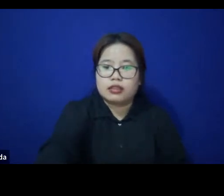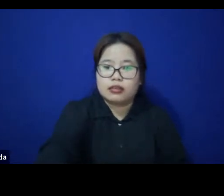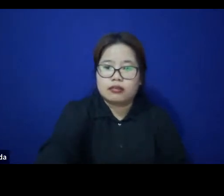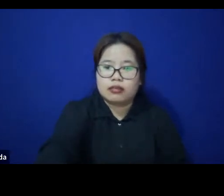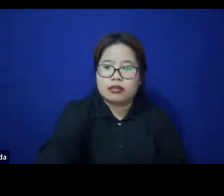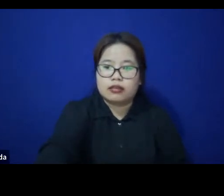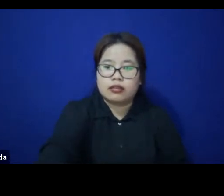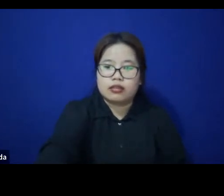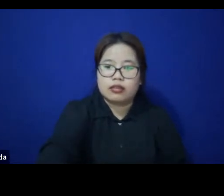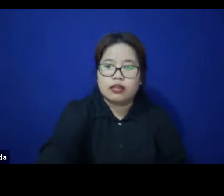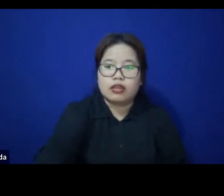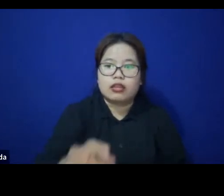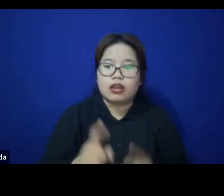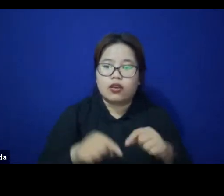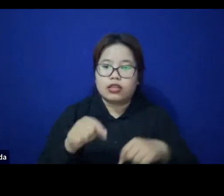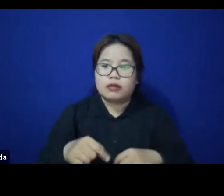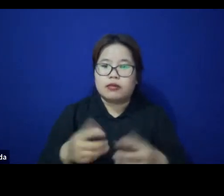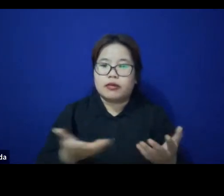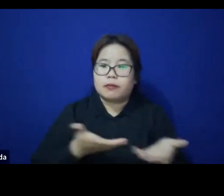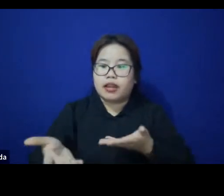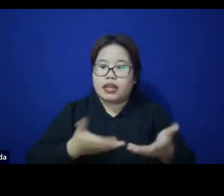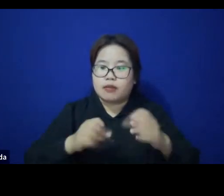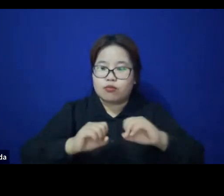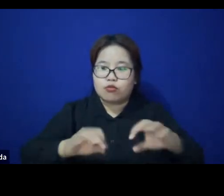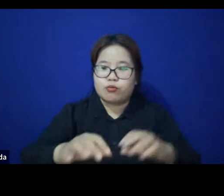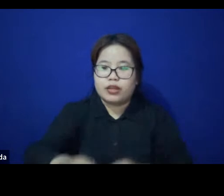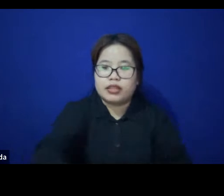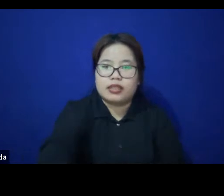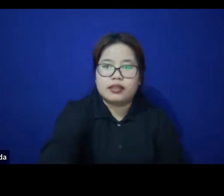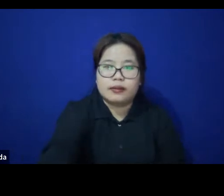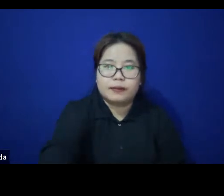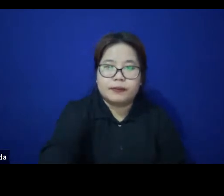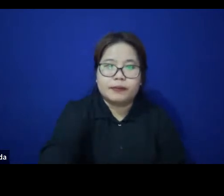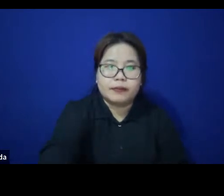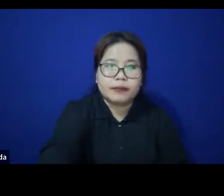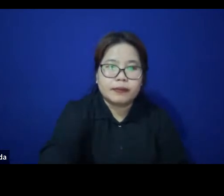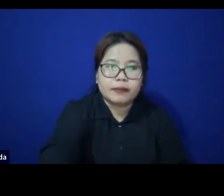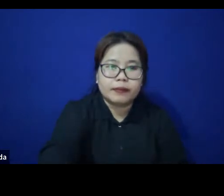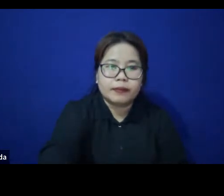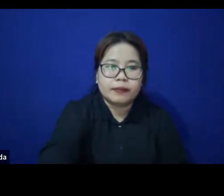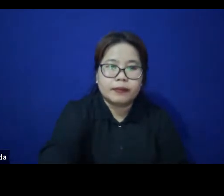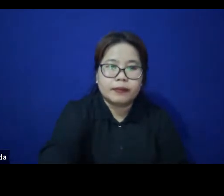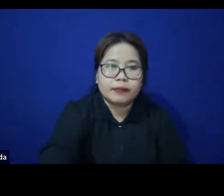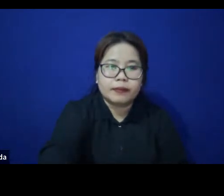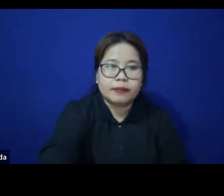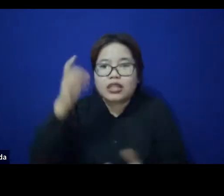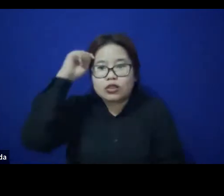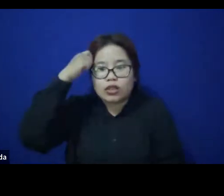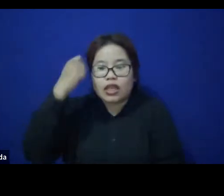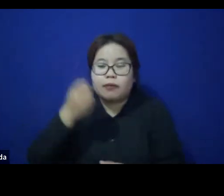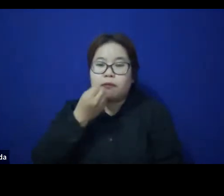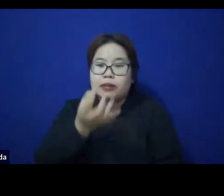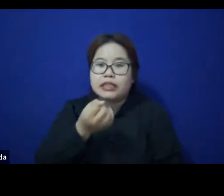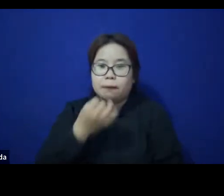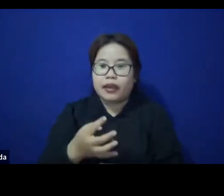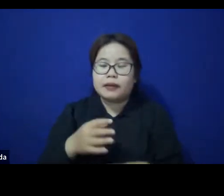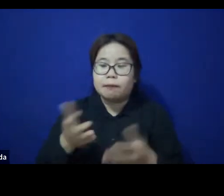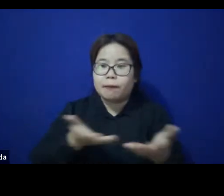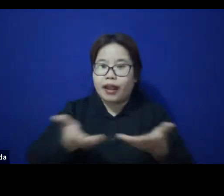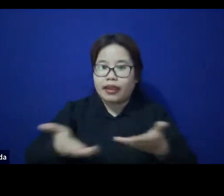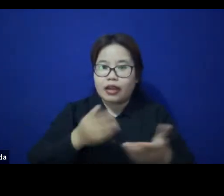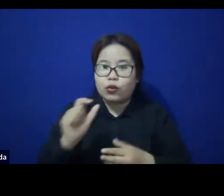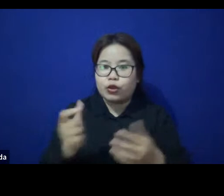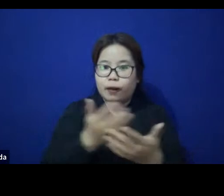the difficulty comes in delivering a service to her, given the access